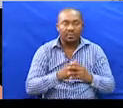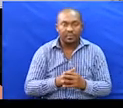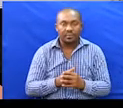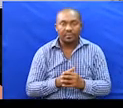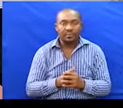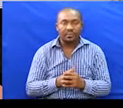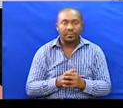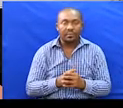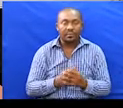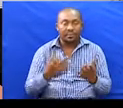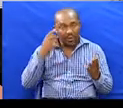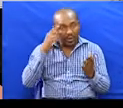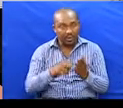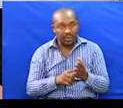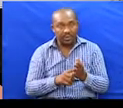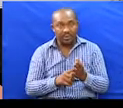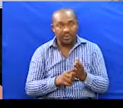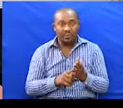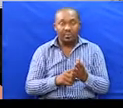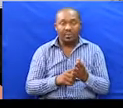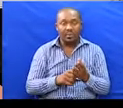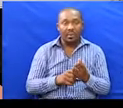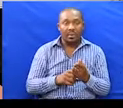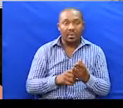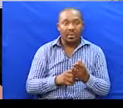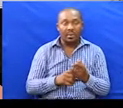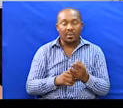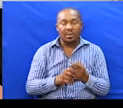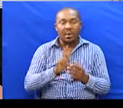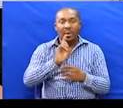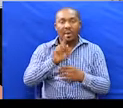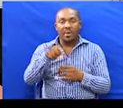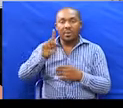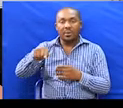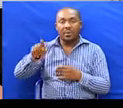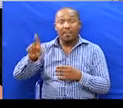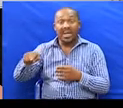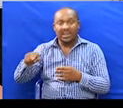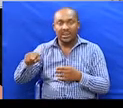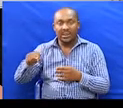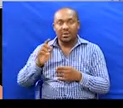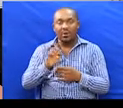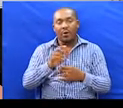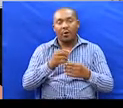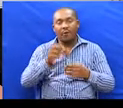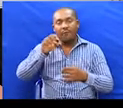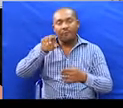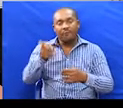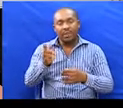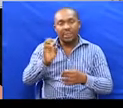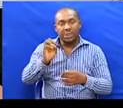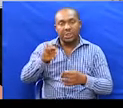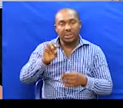It is the presence of these genes. Mind you, my dear student, we are